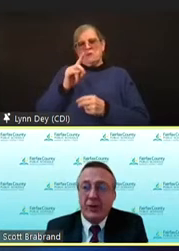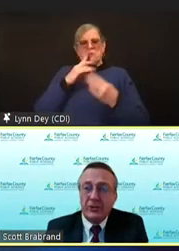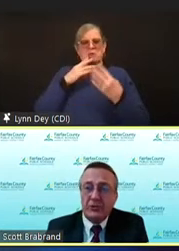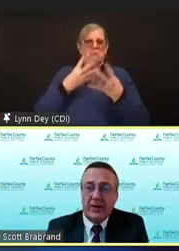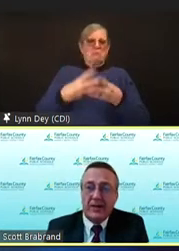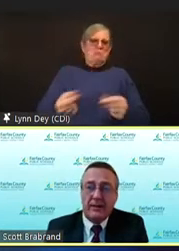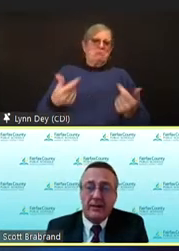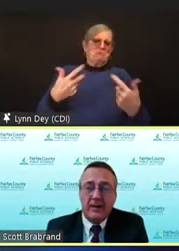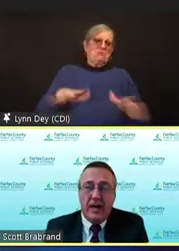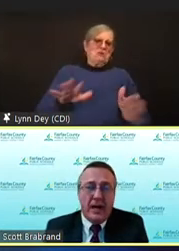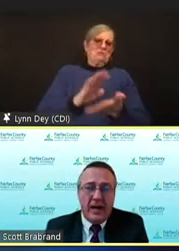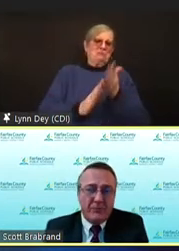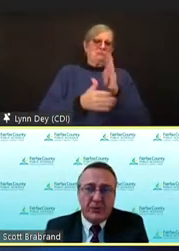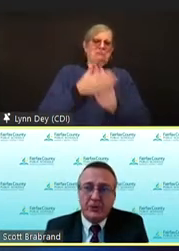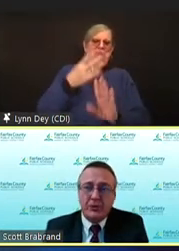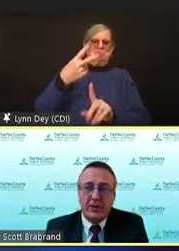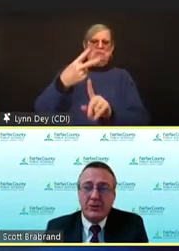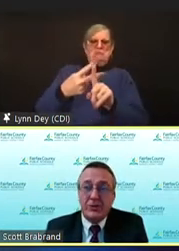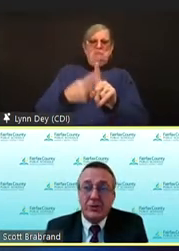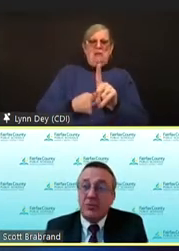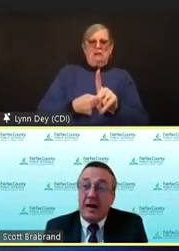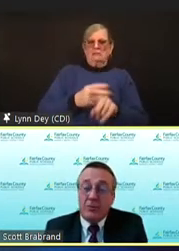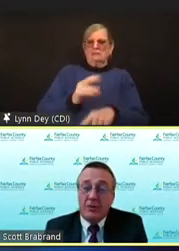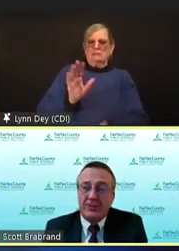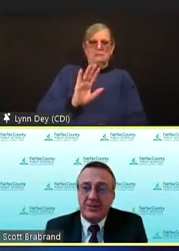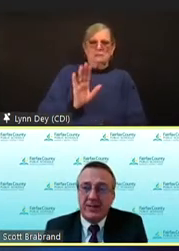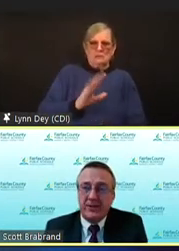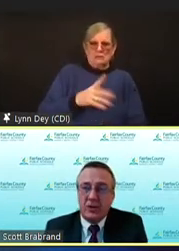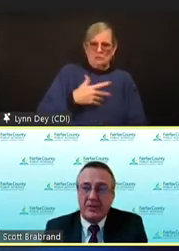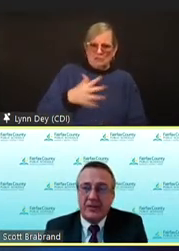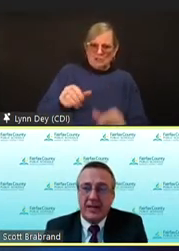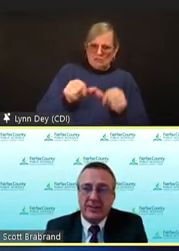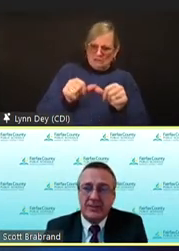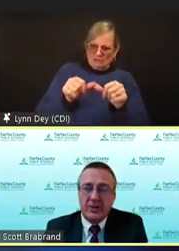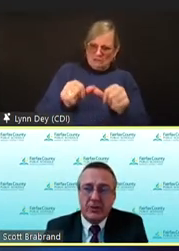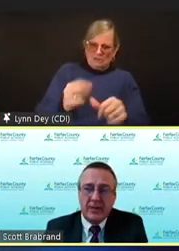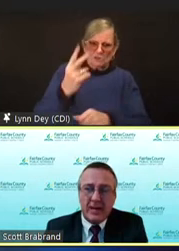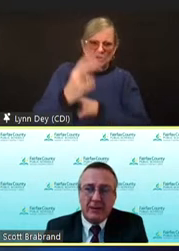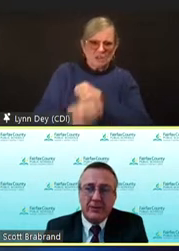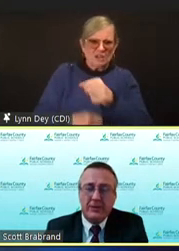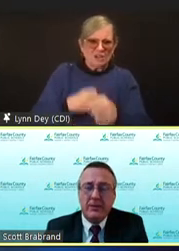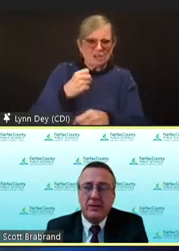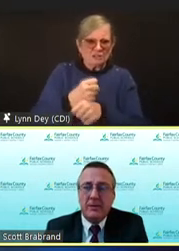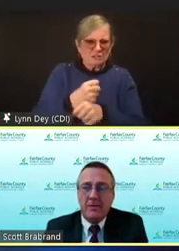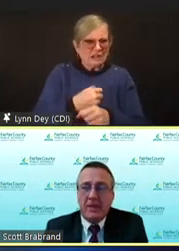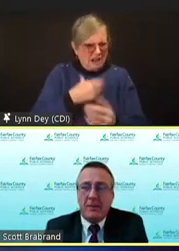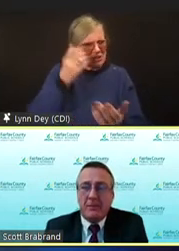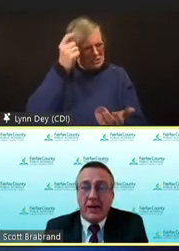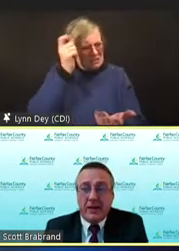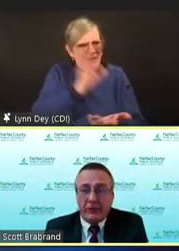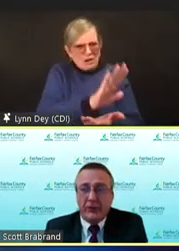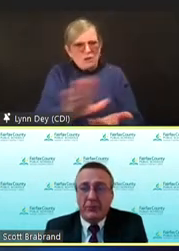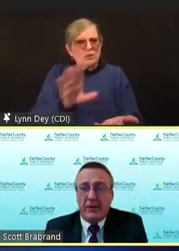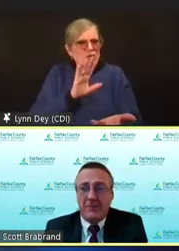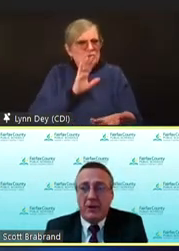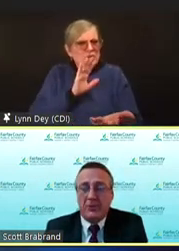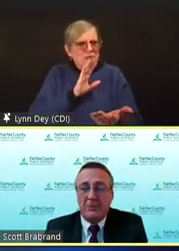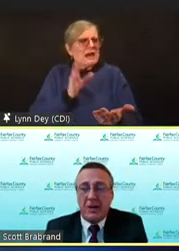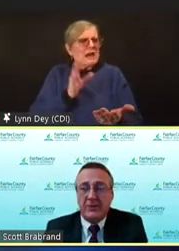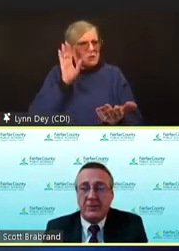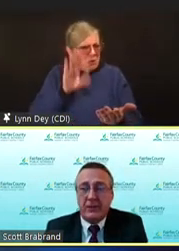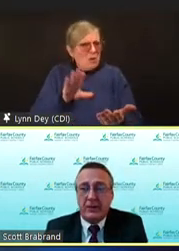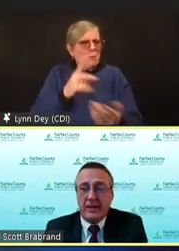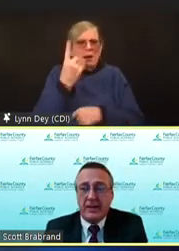very frustrating. I'm frustrated too. I want to see the COVID cases go down, but I also believe